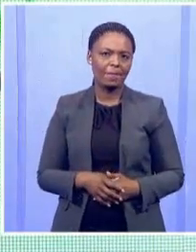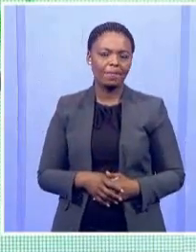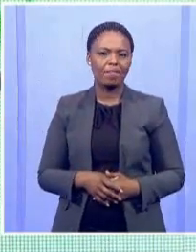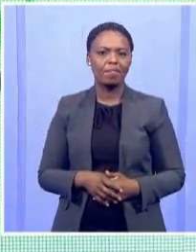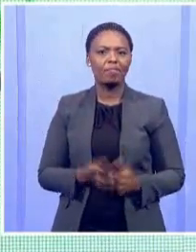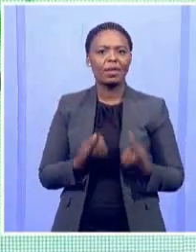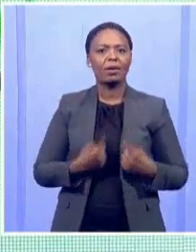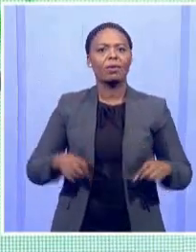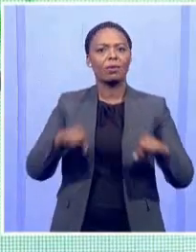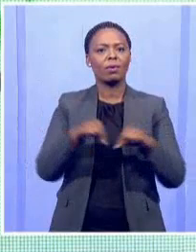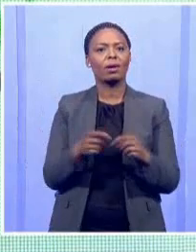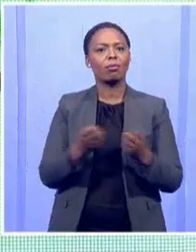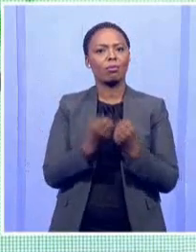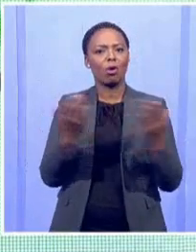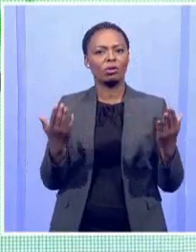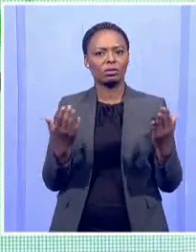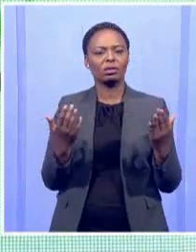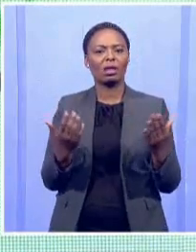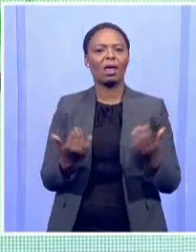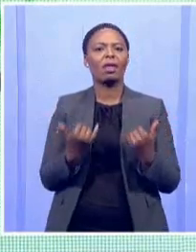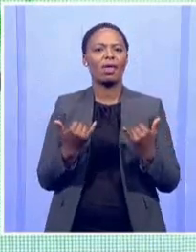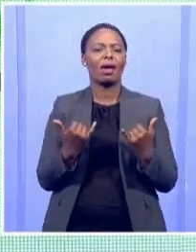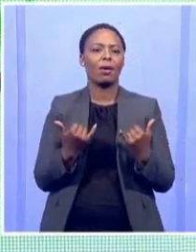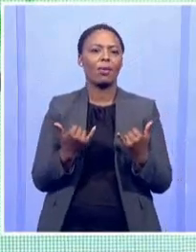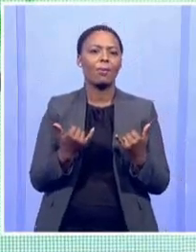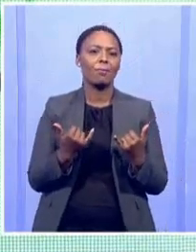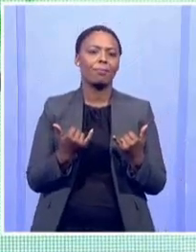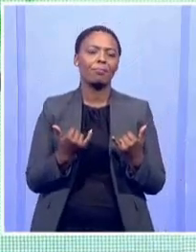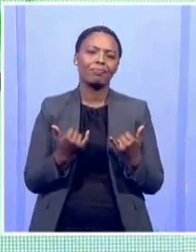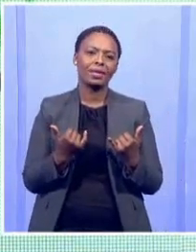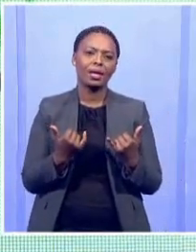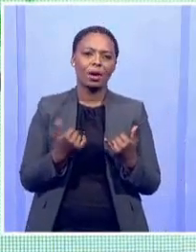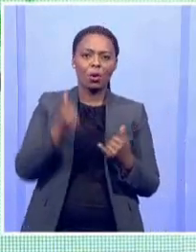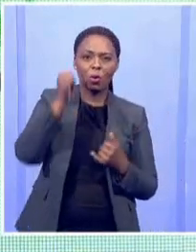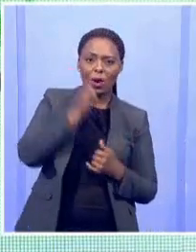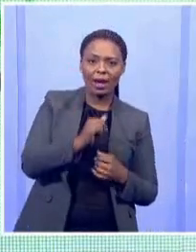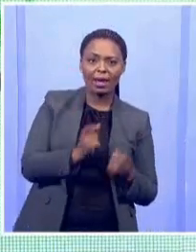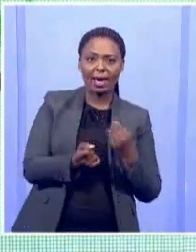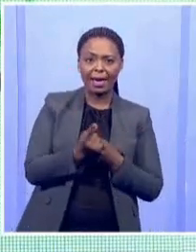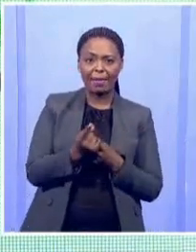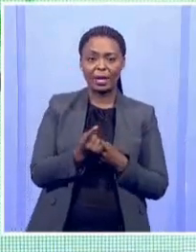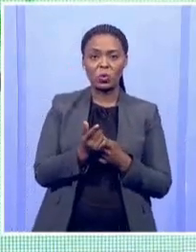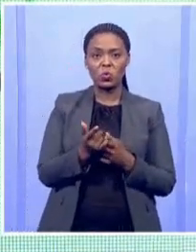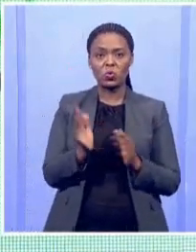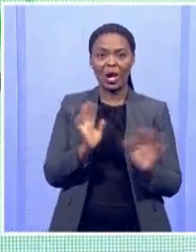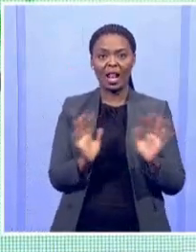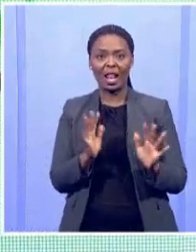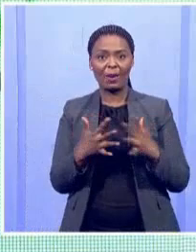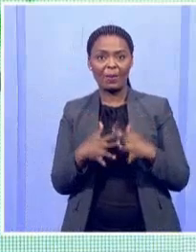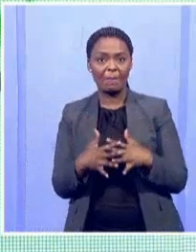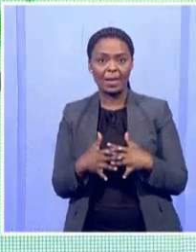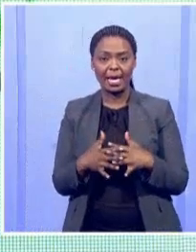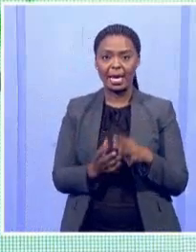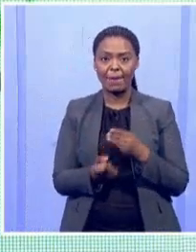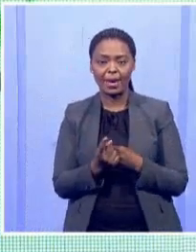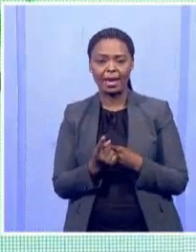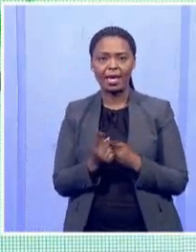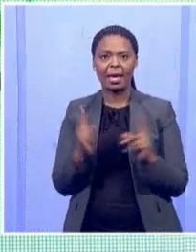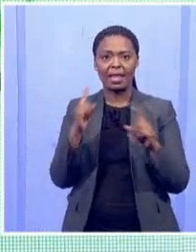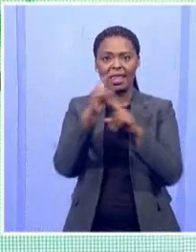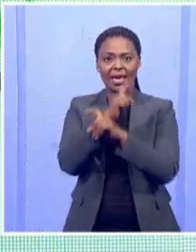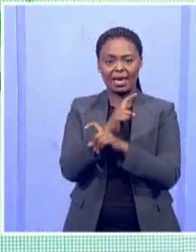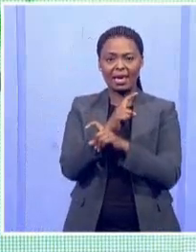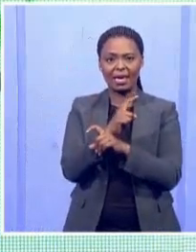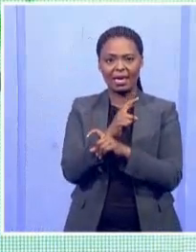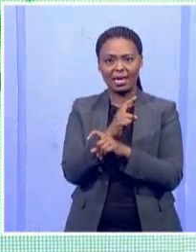we relied quite a lot, and whenever you had a complex case, you have to now refer